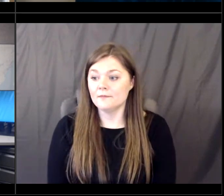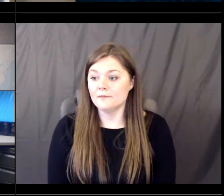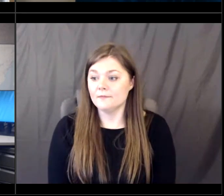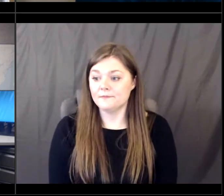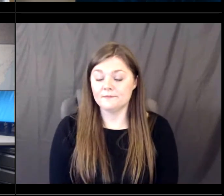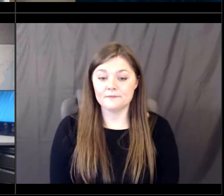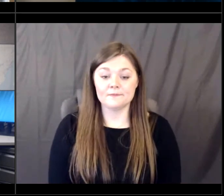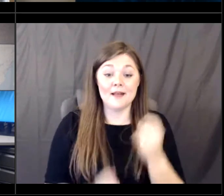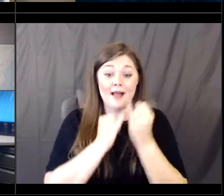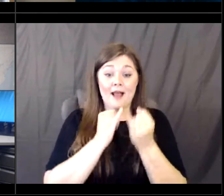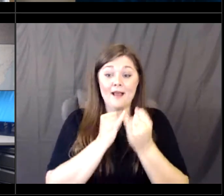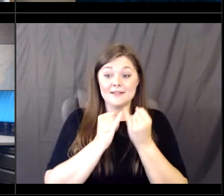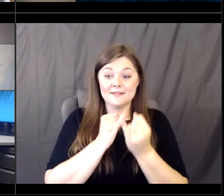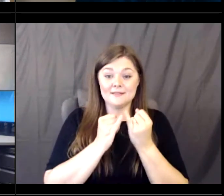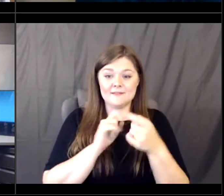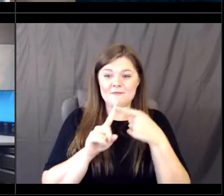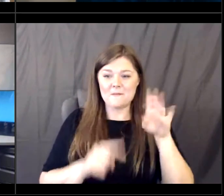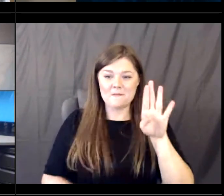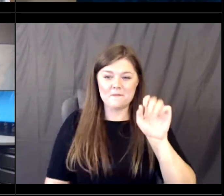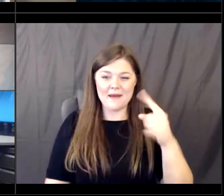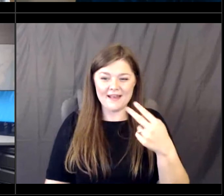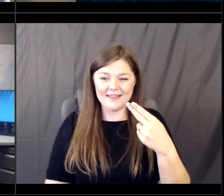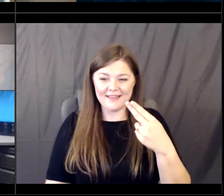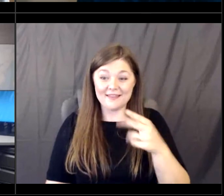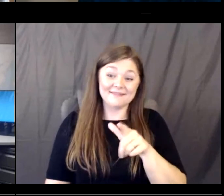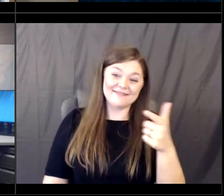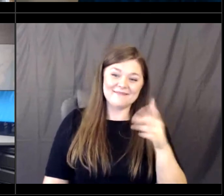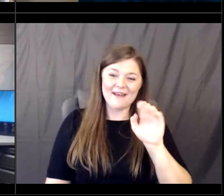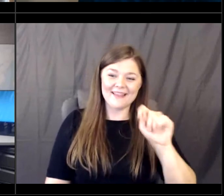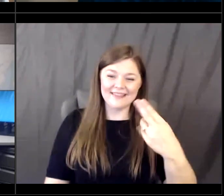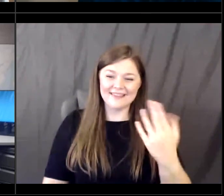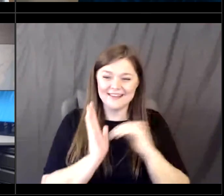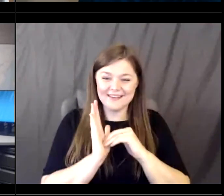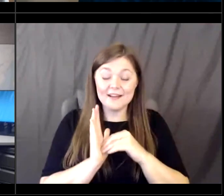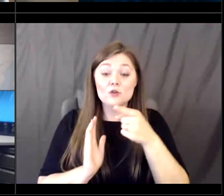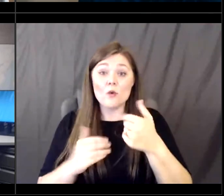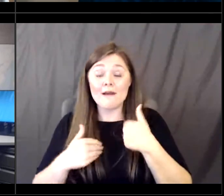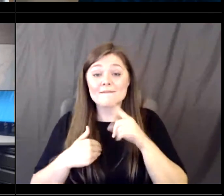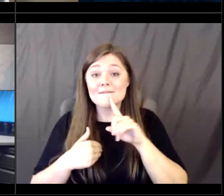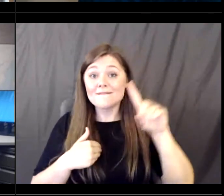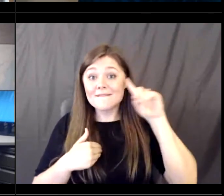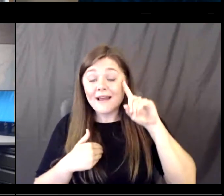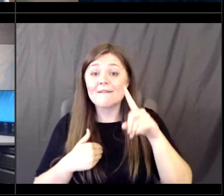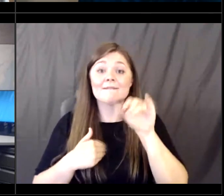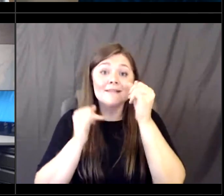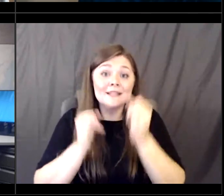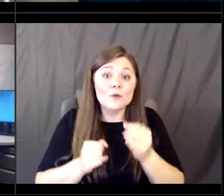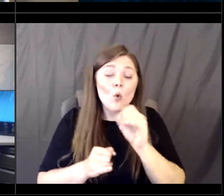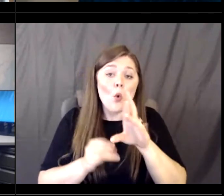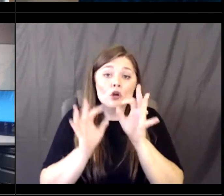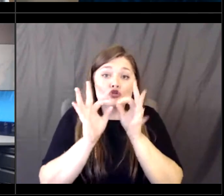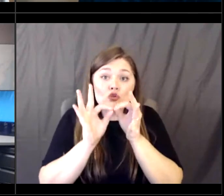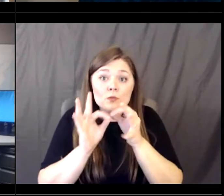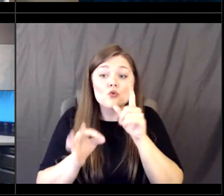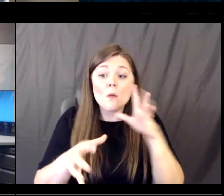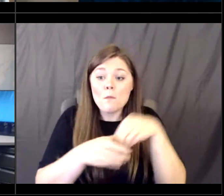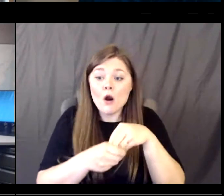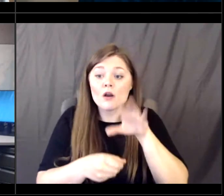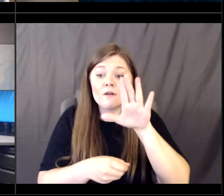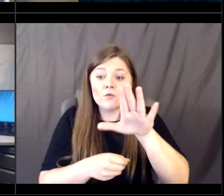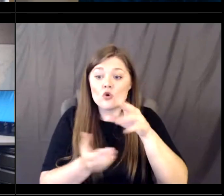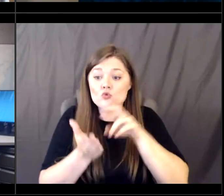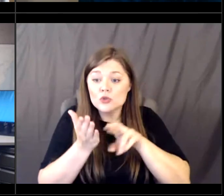There was one last question back from Beth, back to Beth. Do you have deaf individuals or interpreters a part of your research from the University